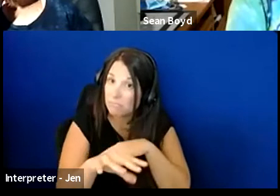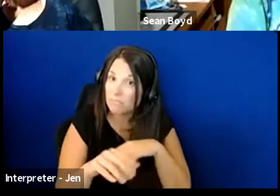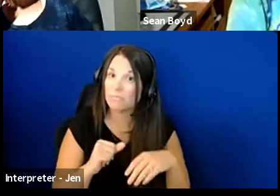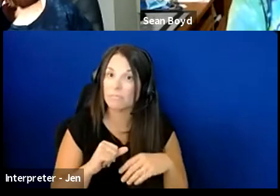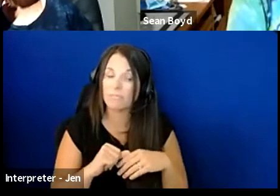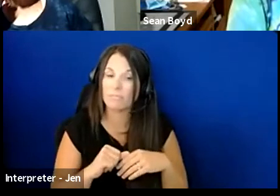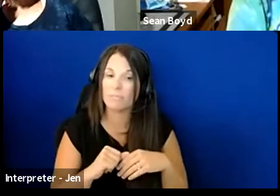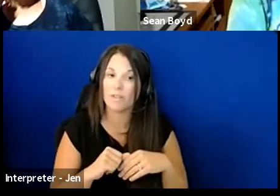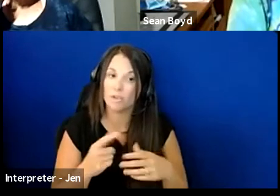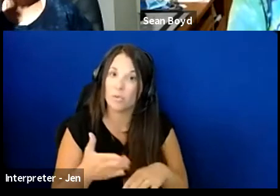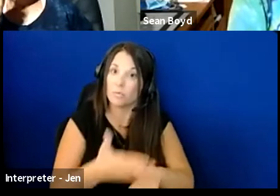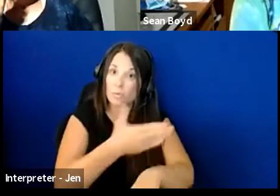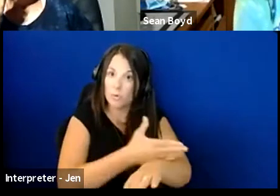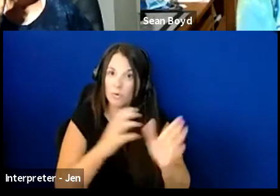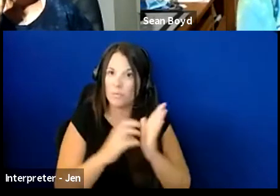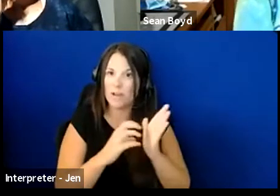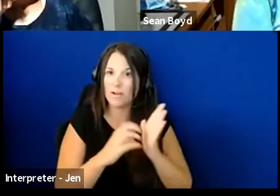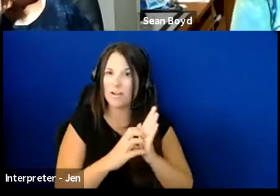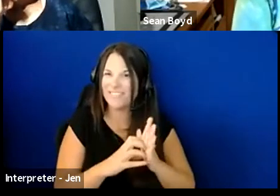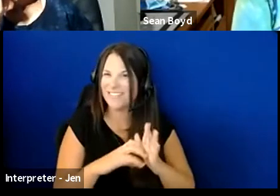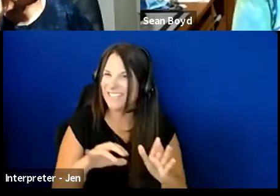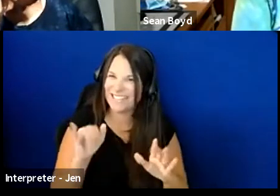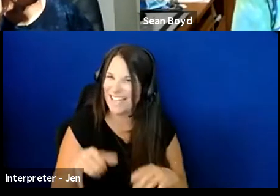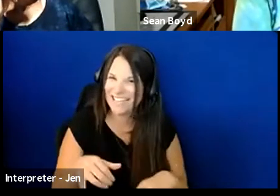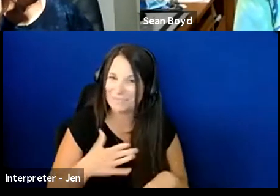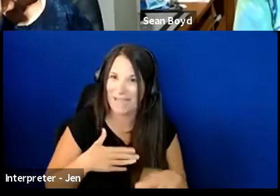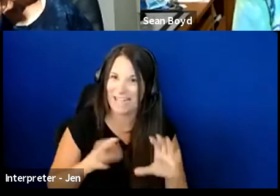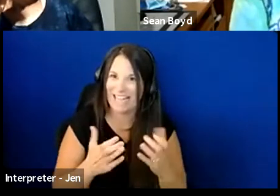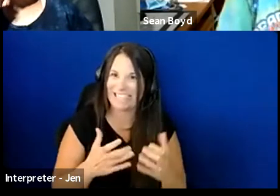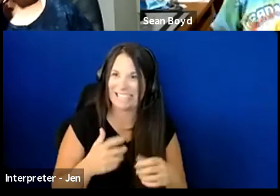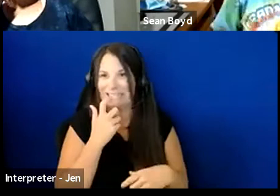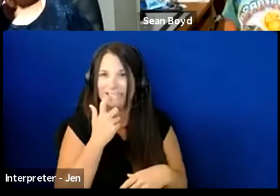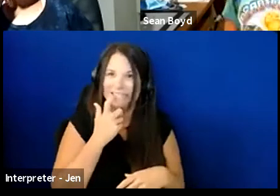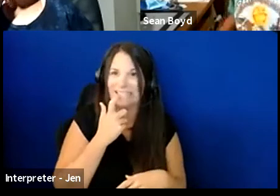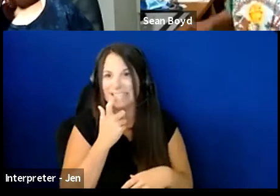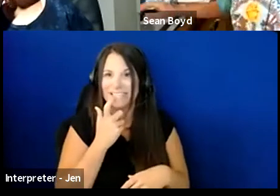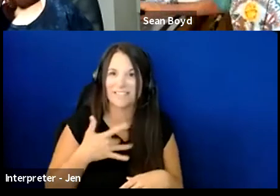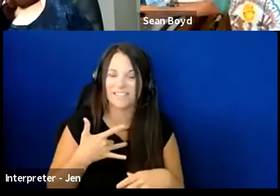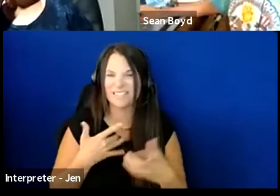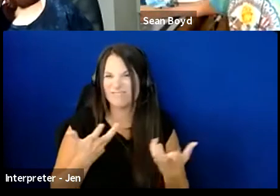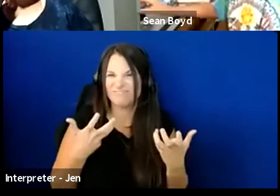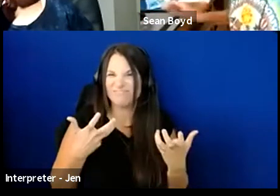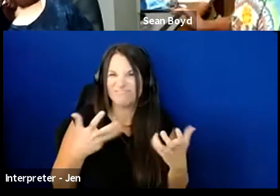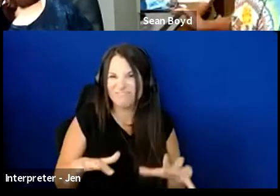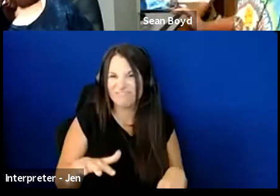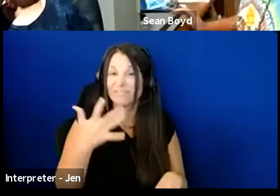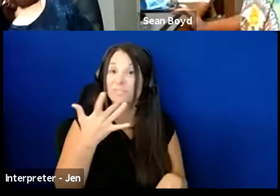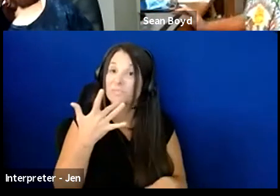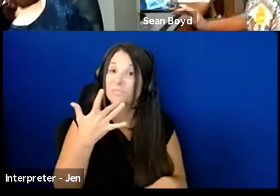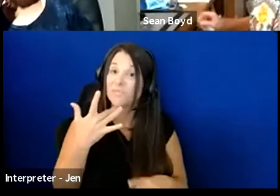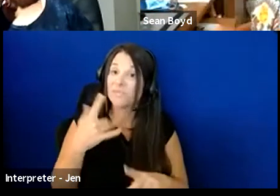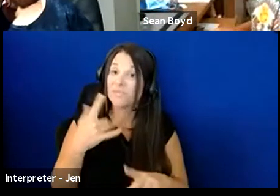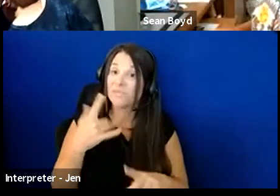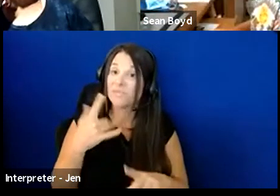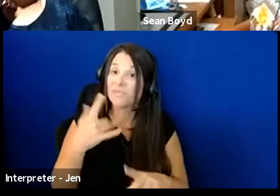or her paragraph. And in my class, they were reluctant to do that. They really preferred to commend somebody